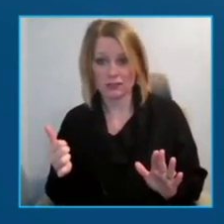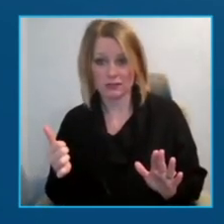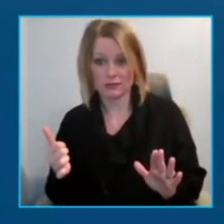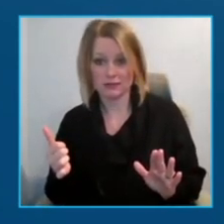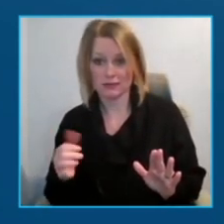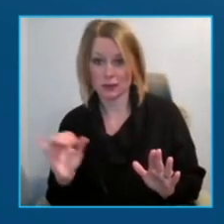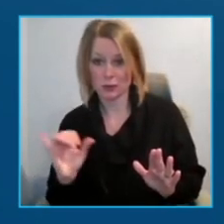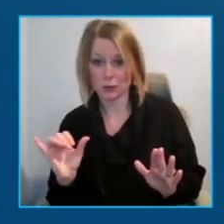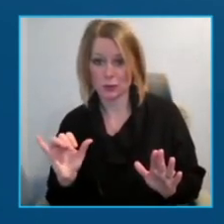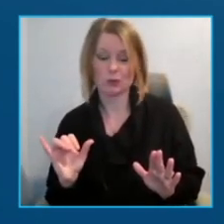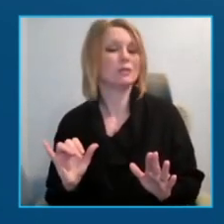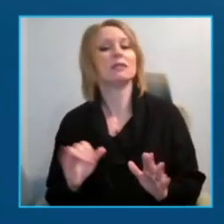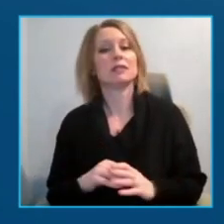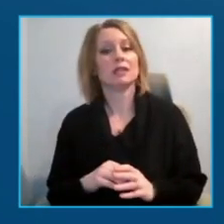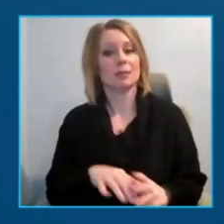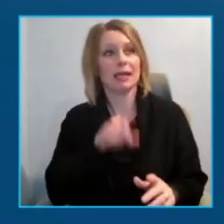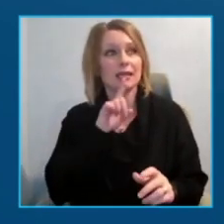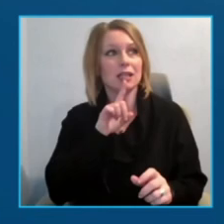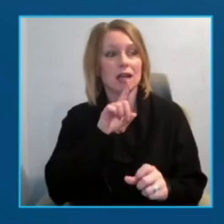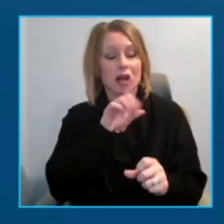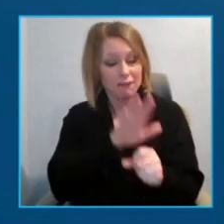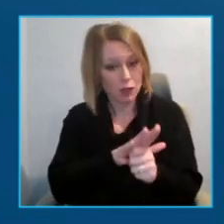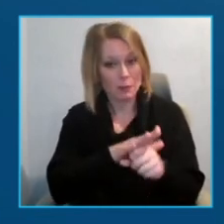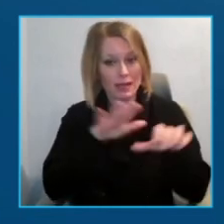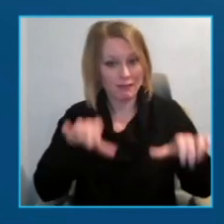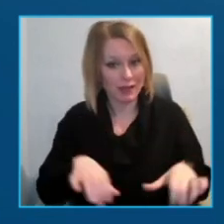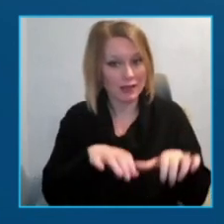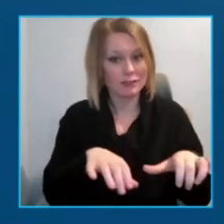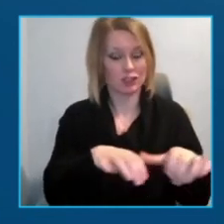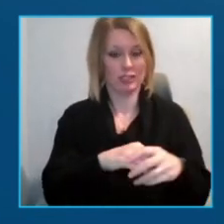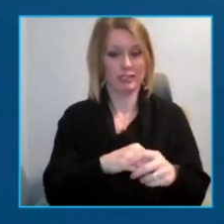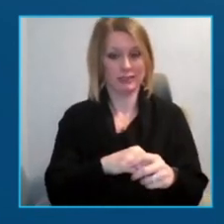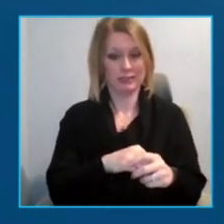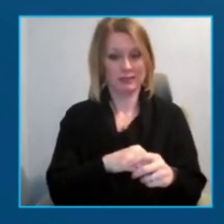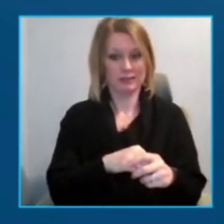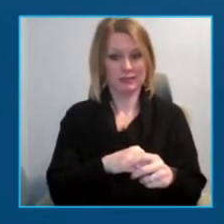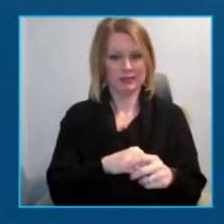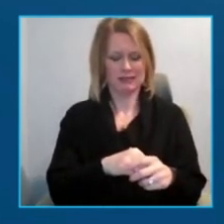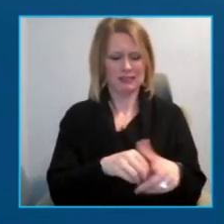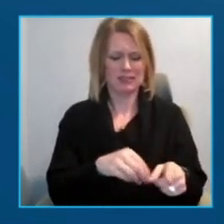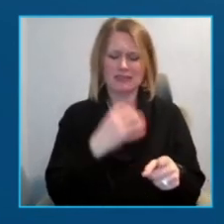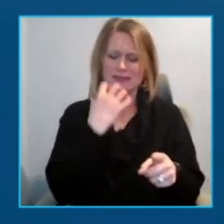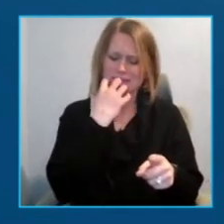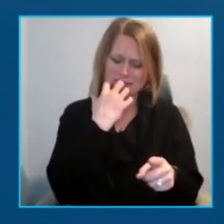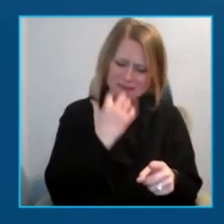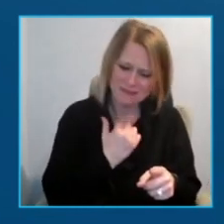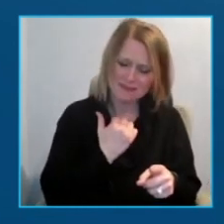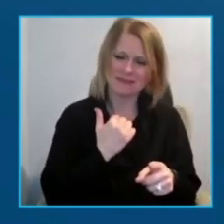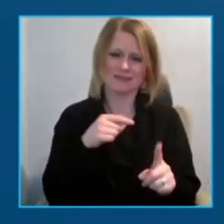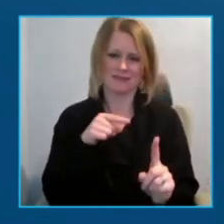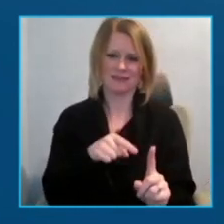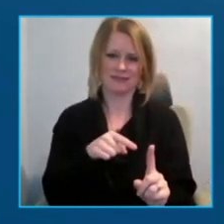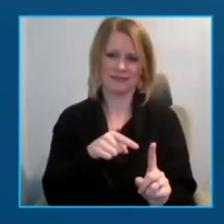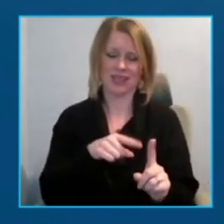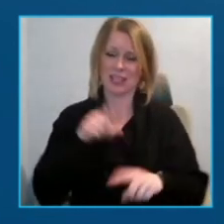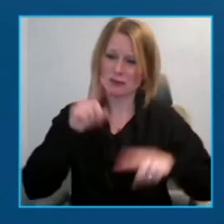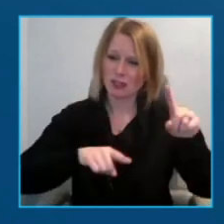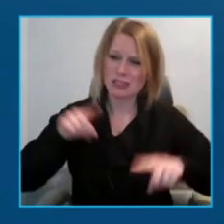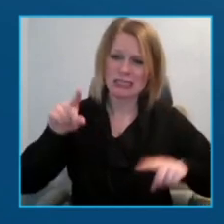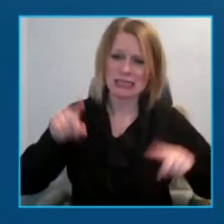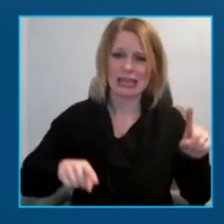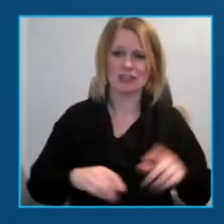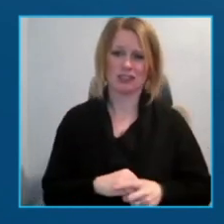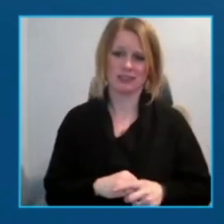There's hardly anything more sacrosanct in the party than diversification and